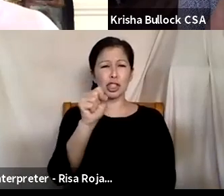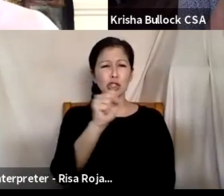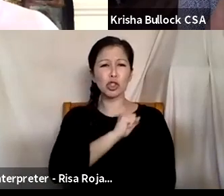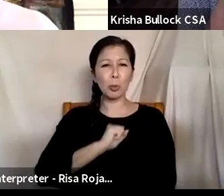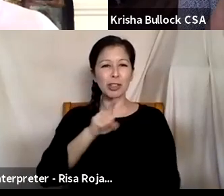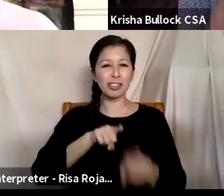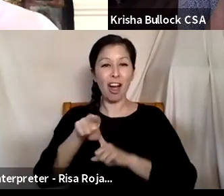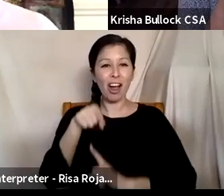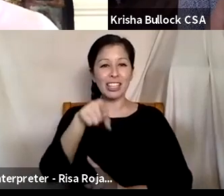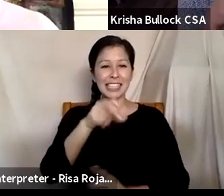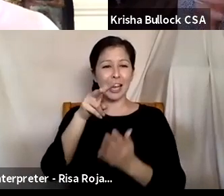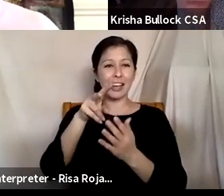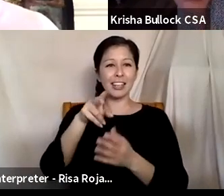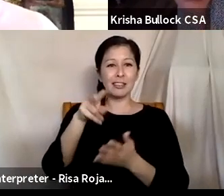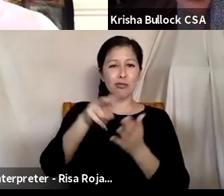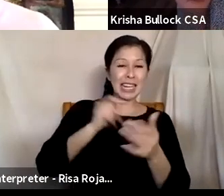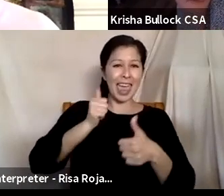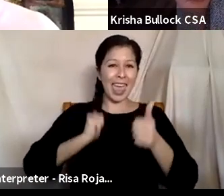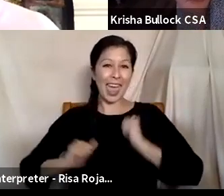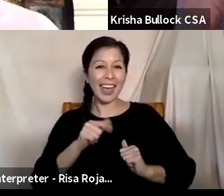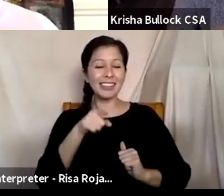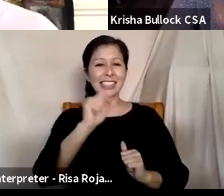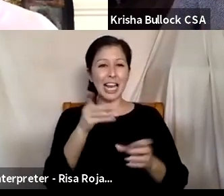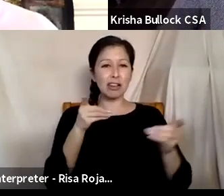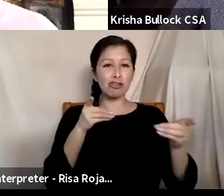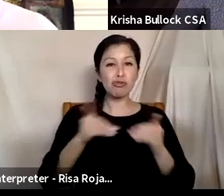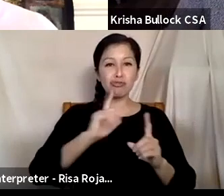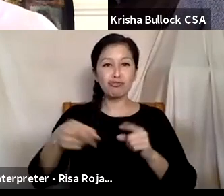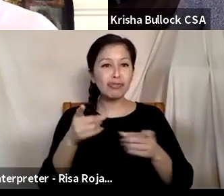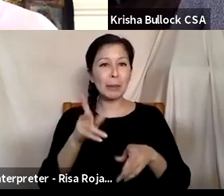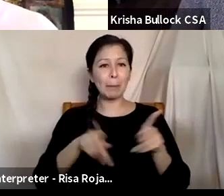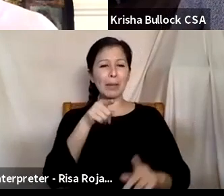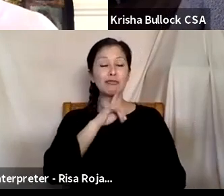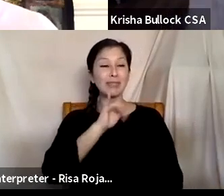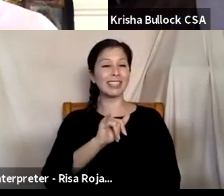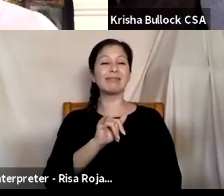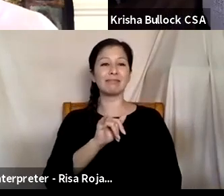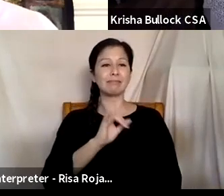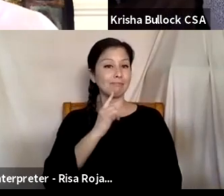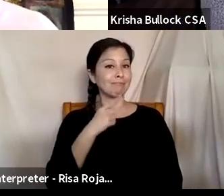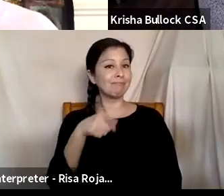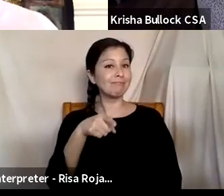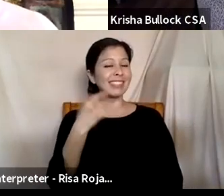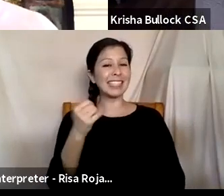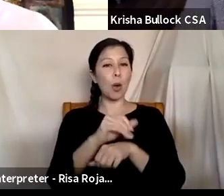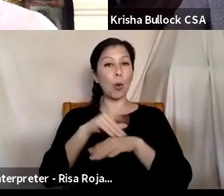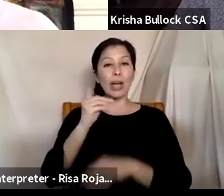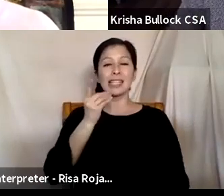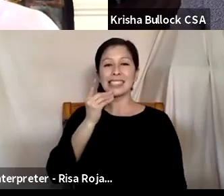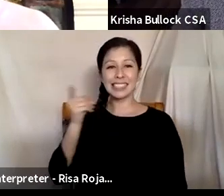can read, she can act, she can direct people. I mean, it's serious. She now works at